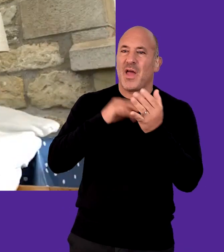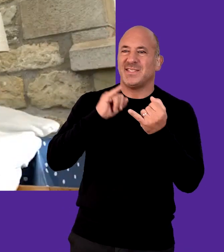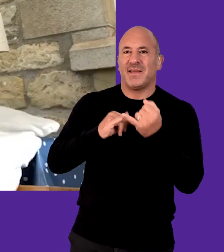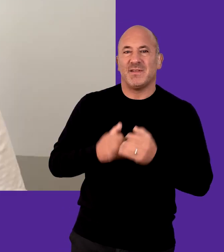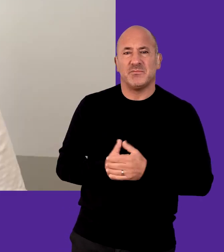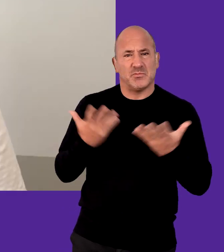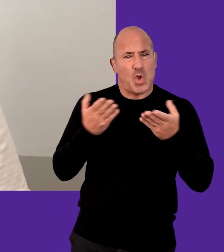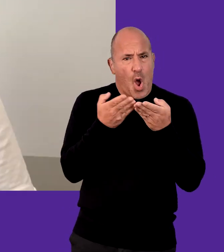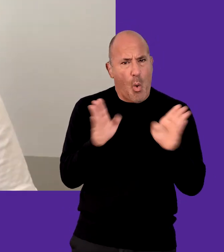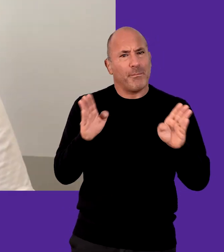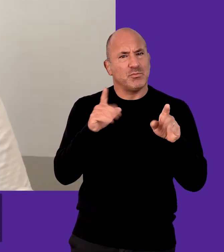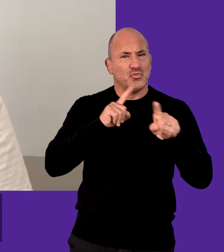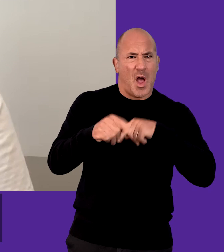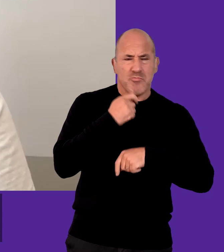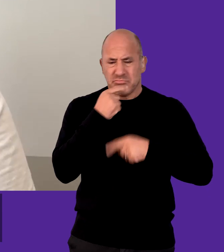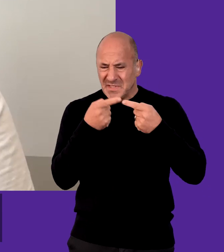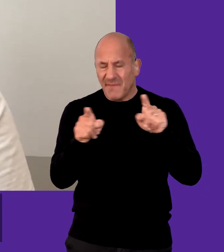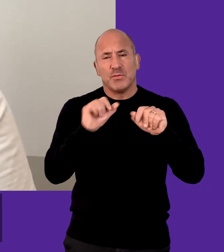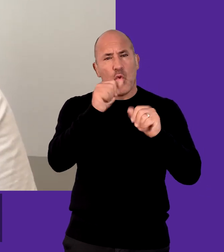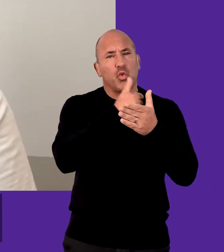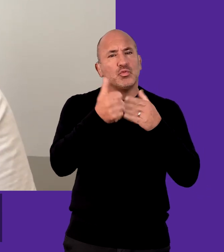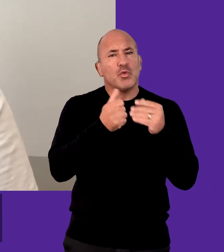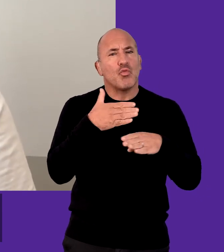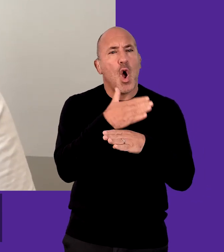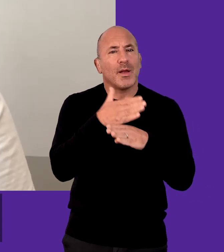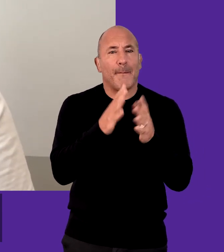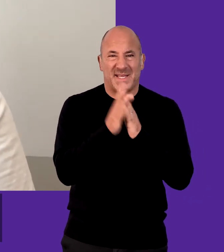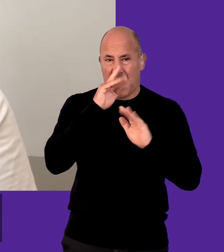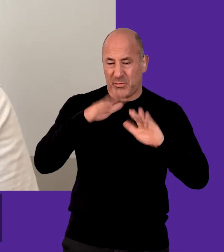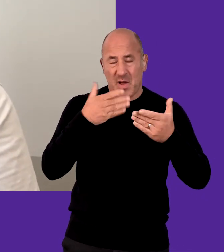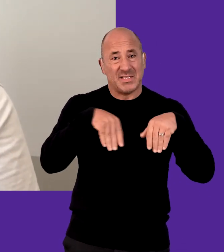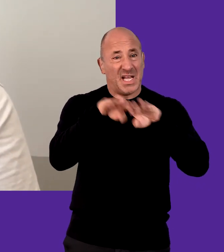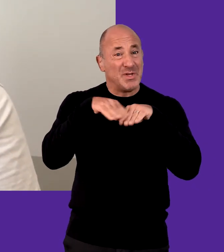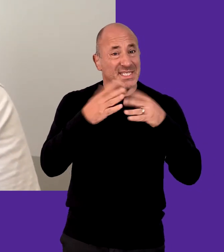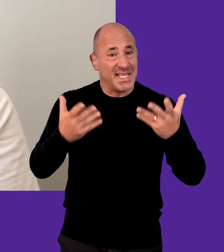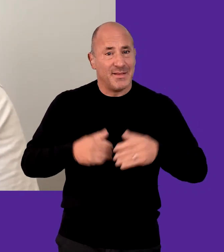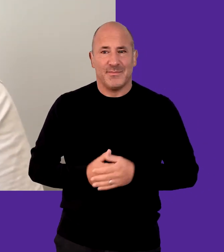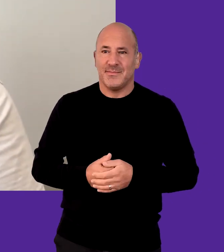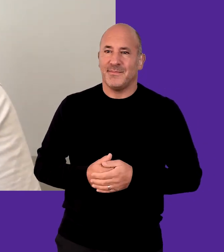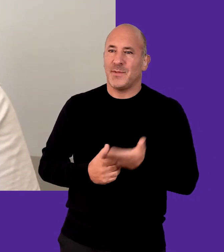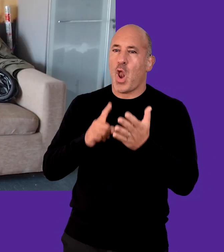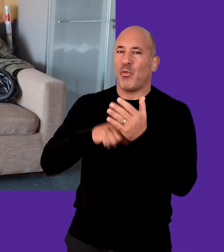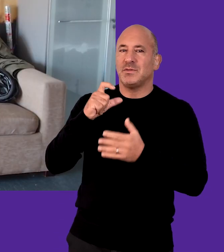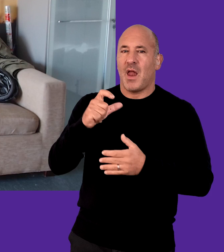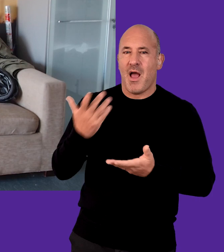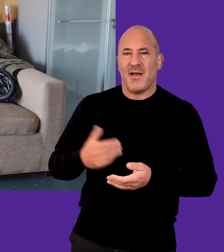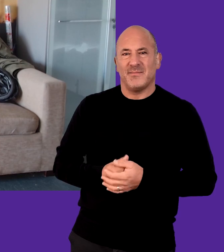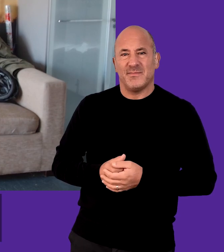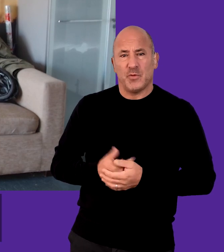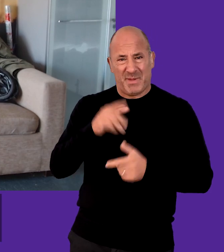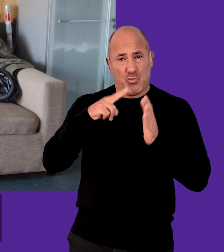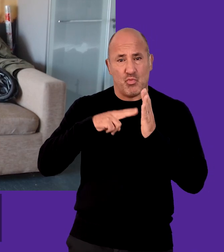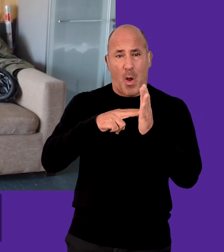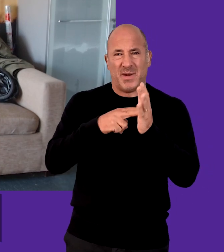neurodivergent talent. Nicole Stevens. So be open to doing things differently in your ways of working to provide equity. Lawrence Clark.